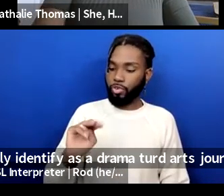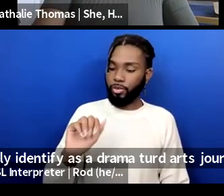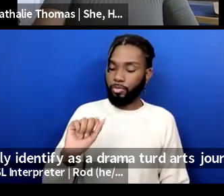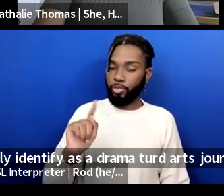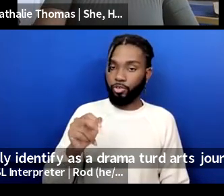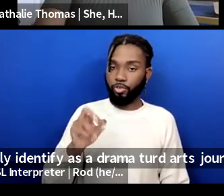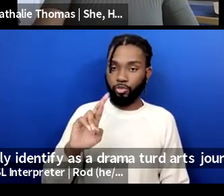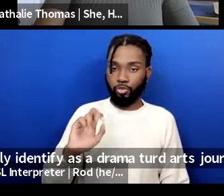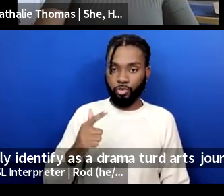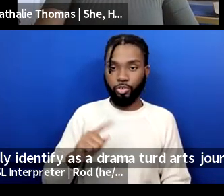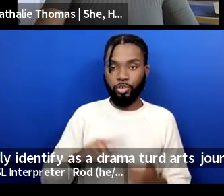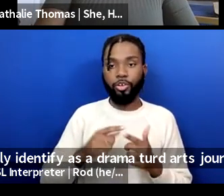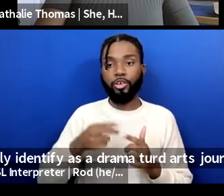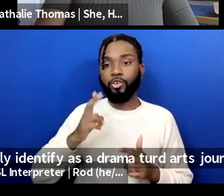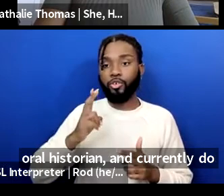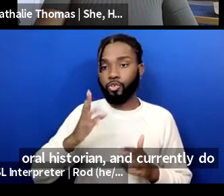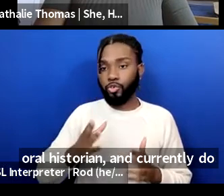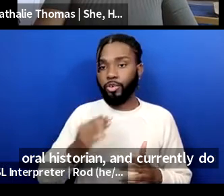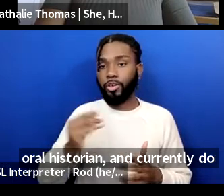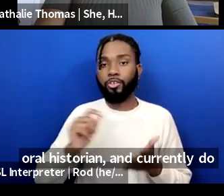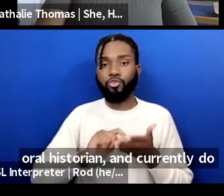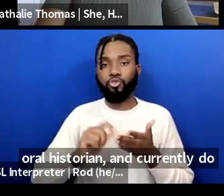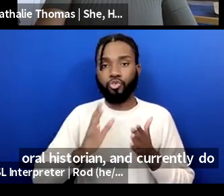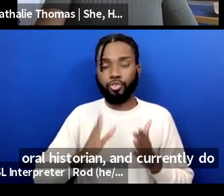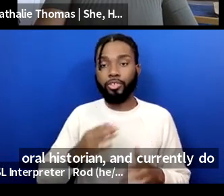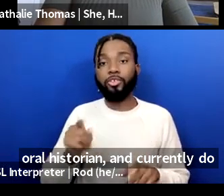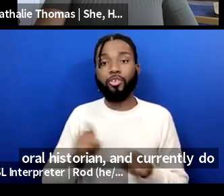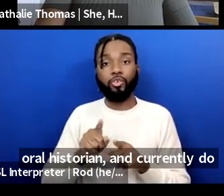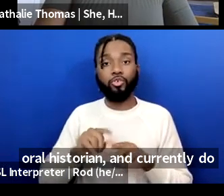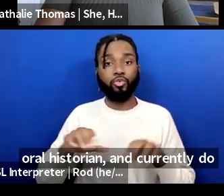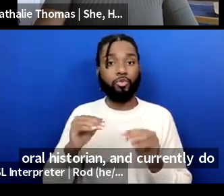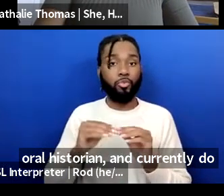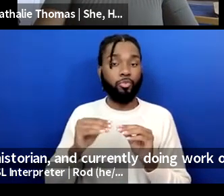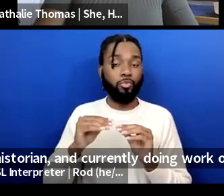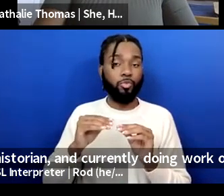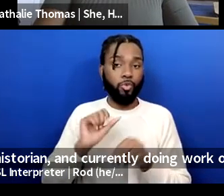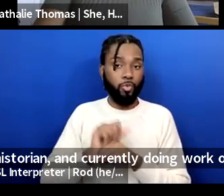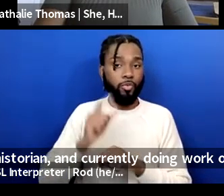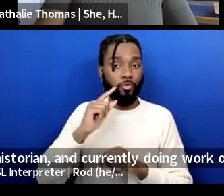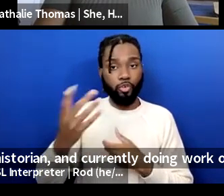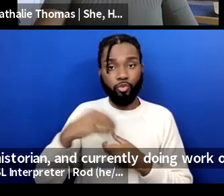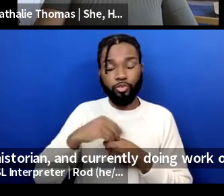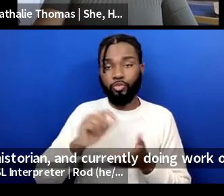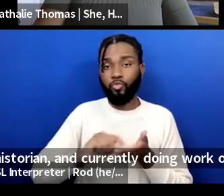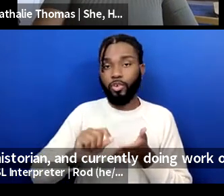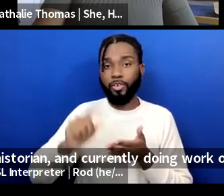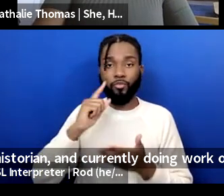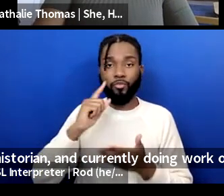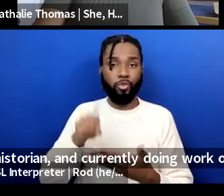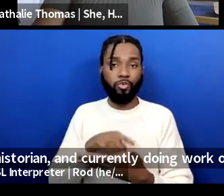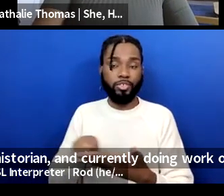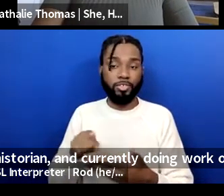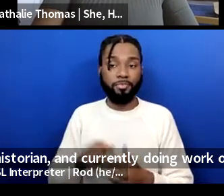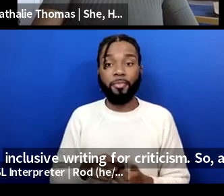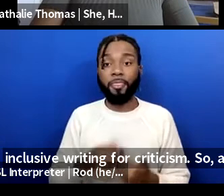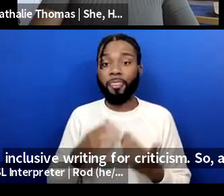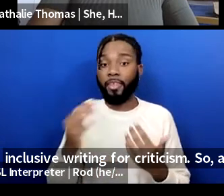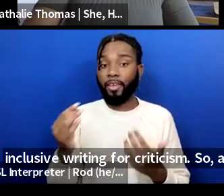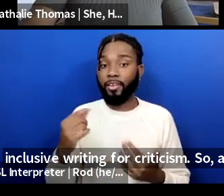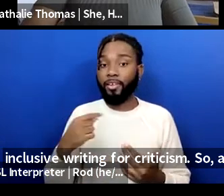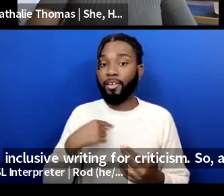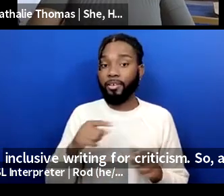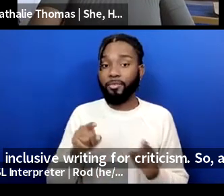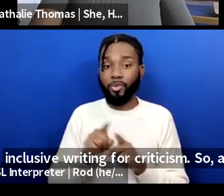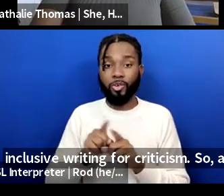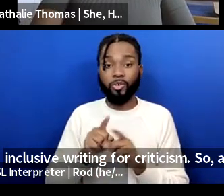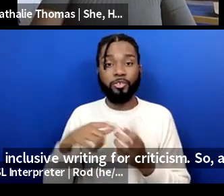historian, and currently doing work on more inclusive writing for criticism. And I am